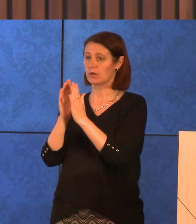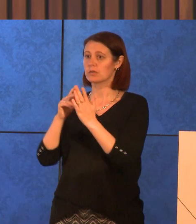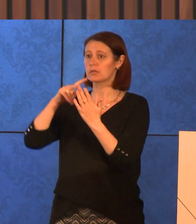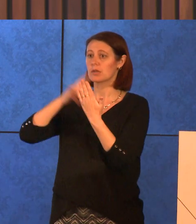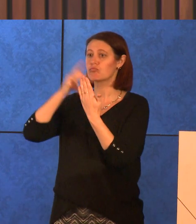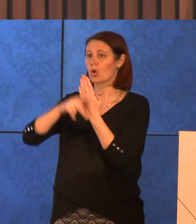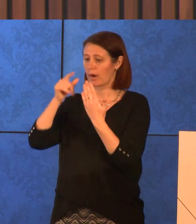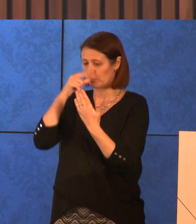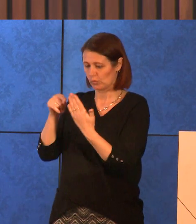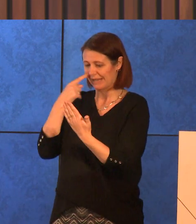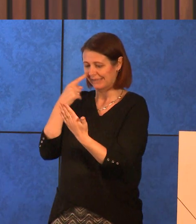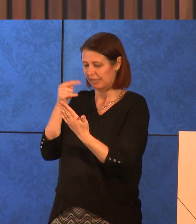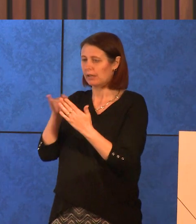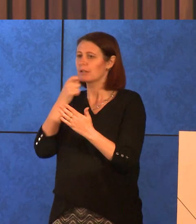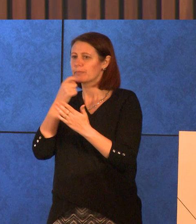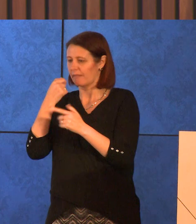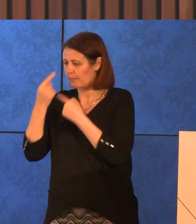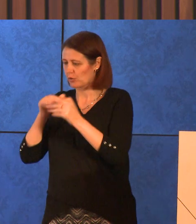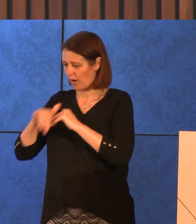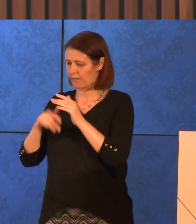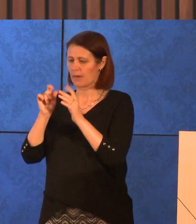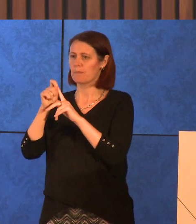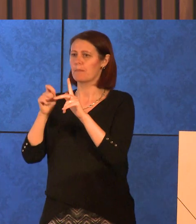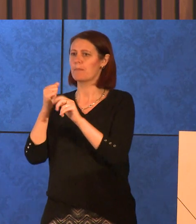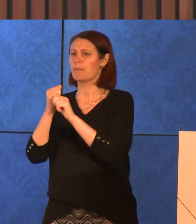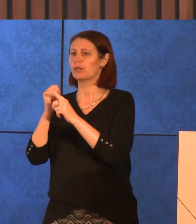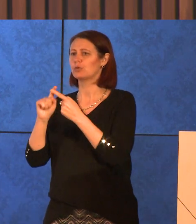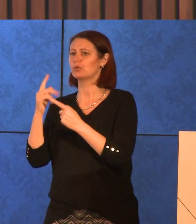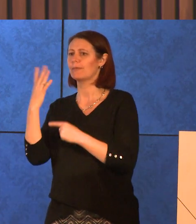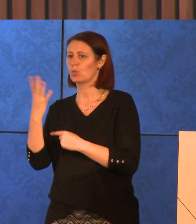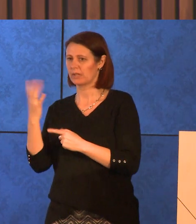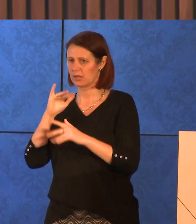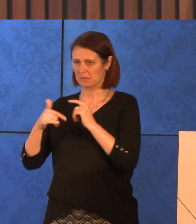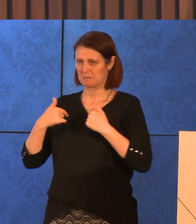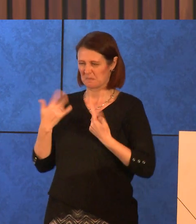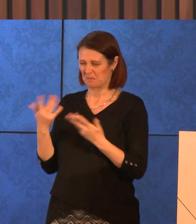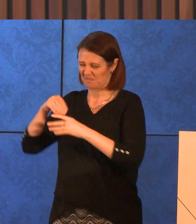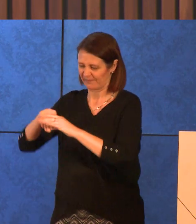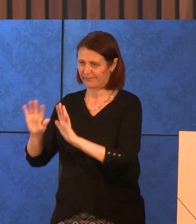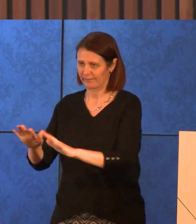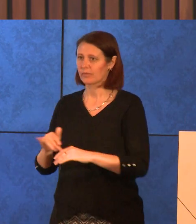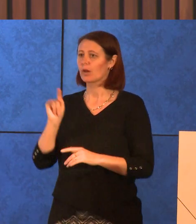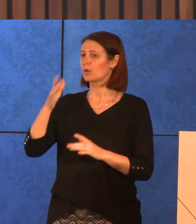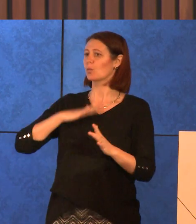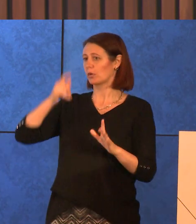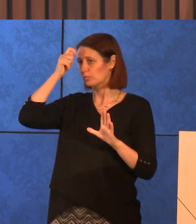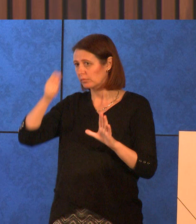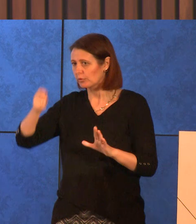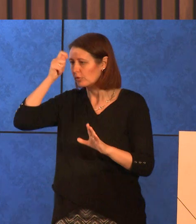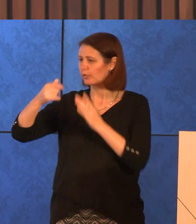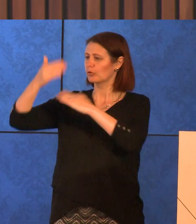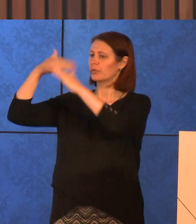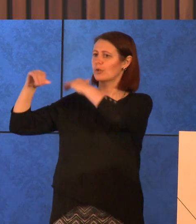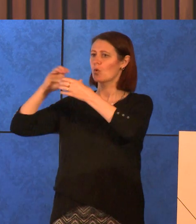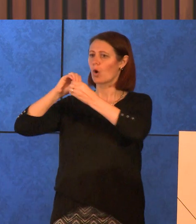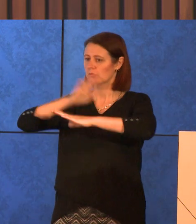find out a bit more about me in the bio on page 14 of the program, but I won't go into that. But first I would like to acknowledge the traditional owners